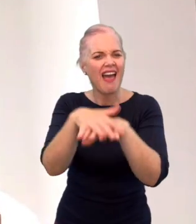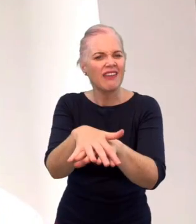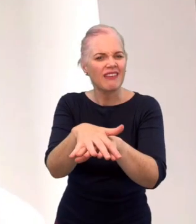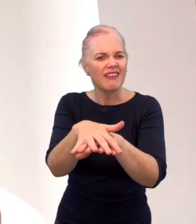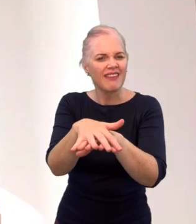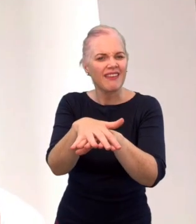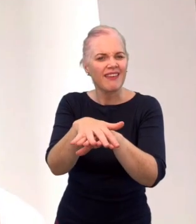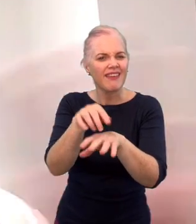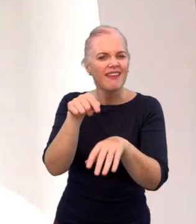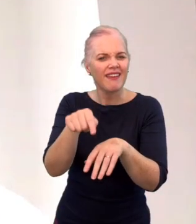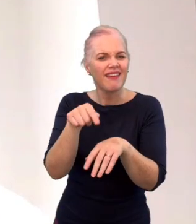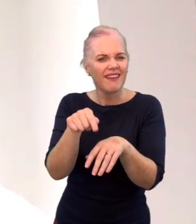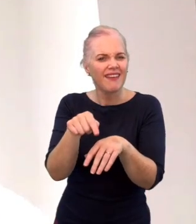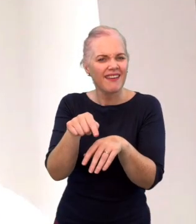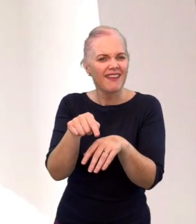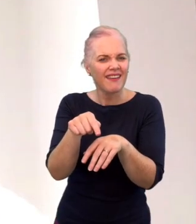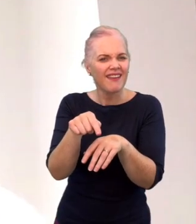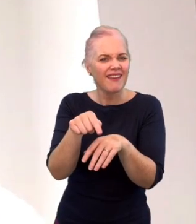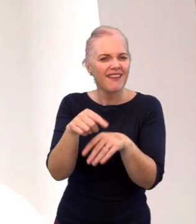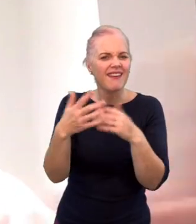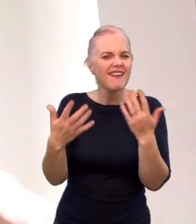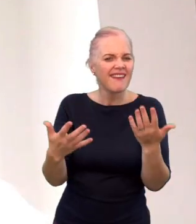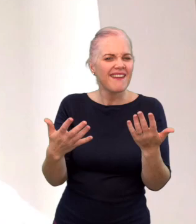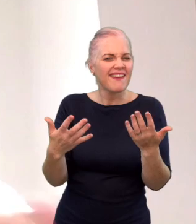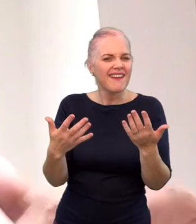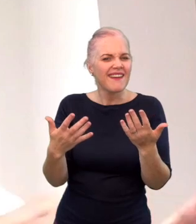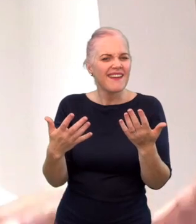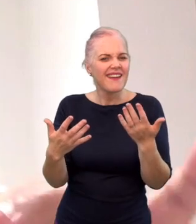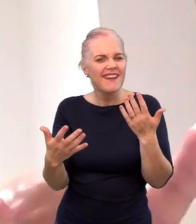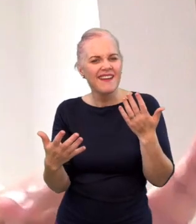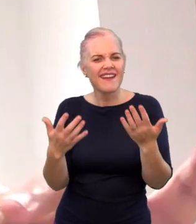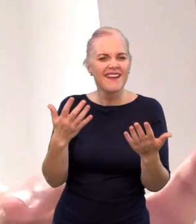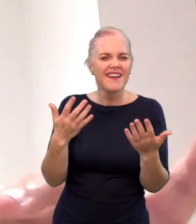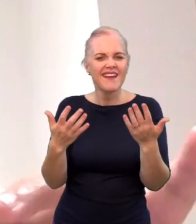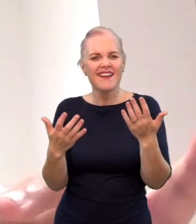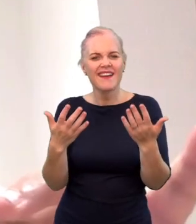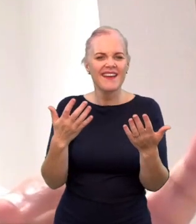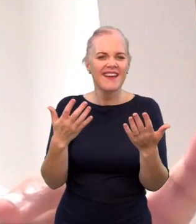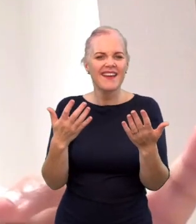that these two scenes can probably merge together, and